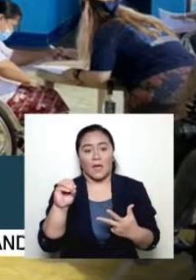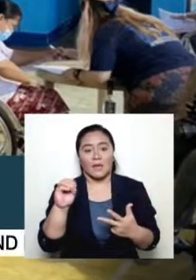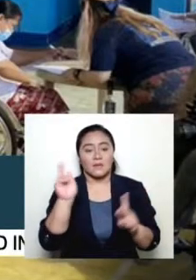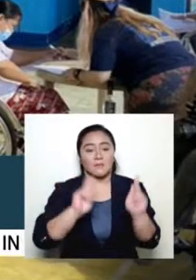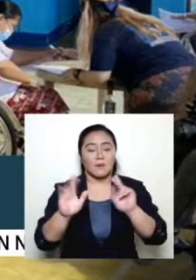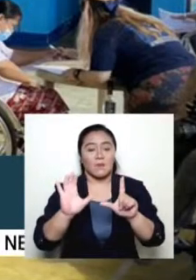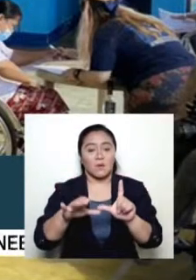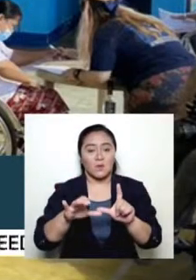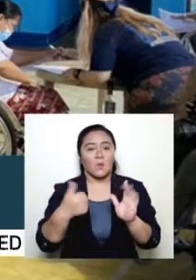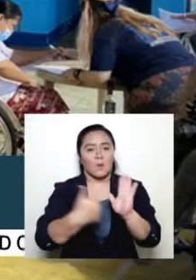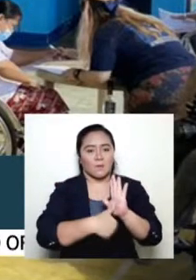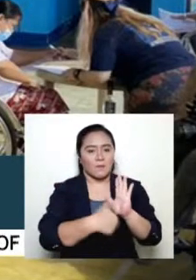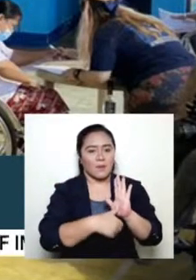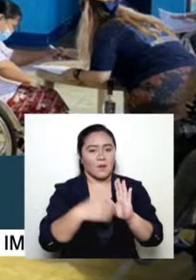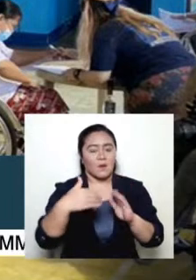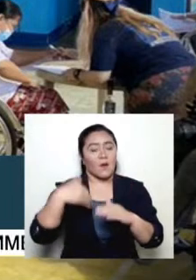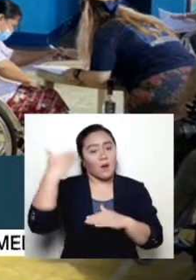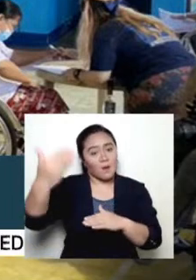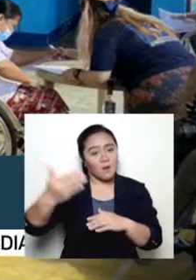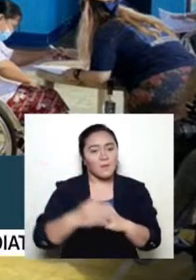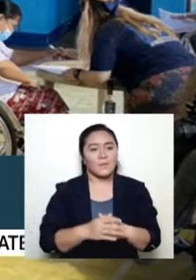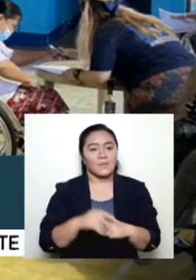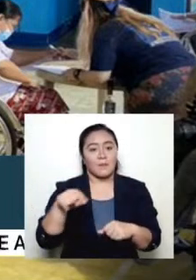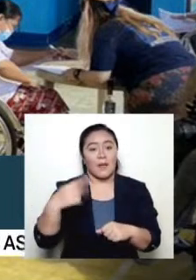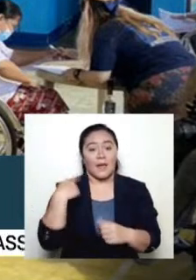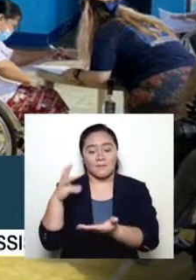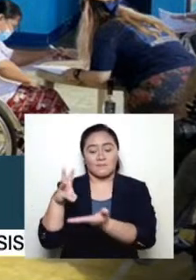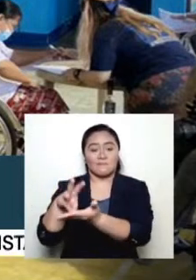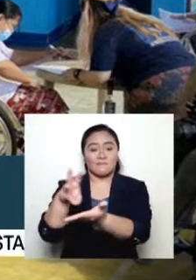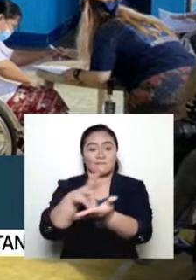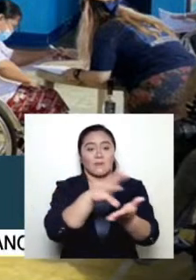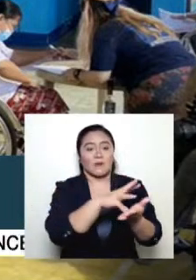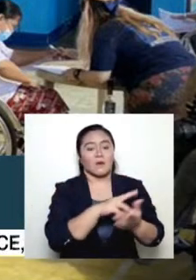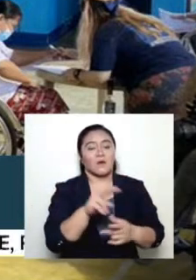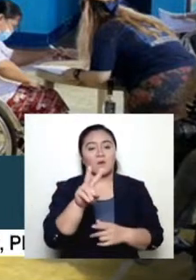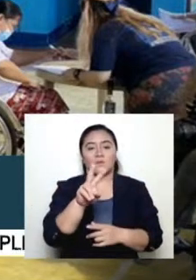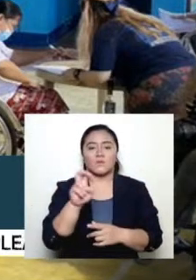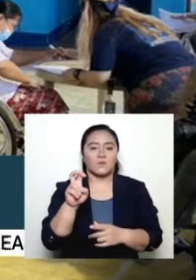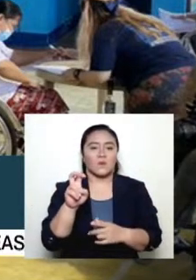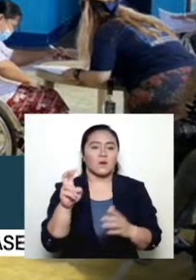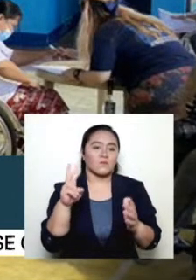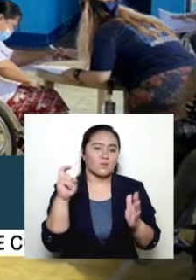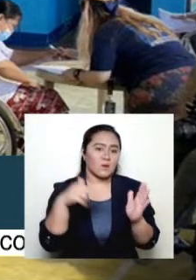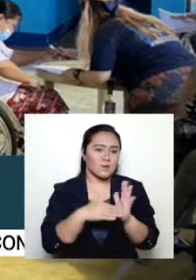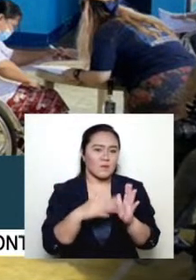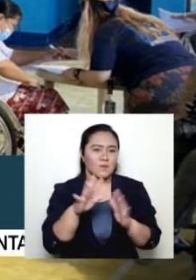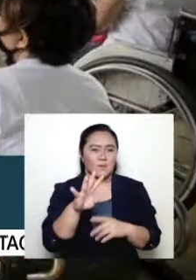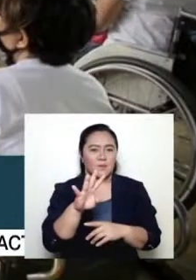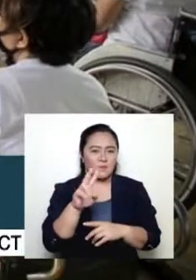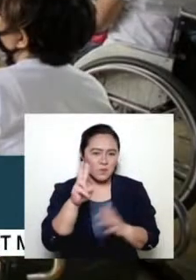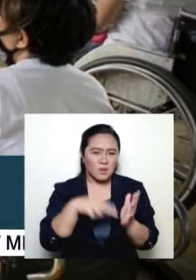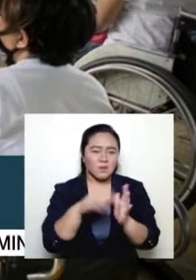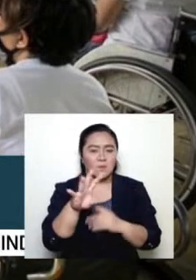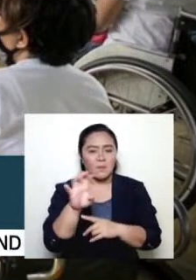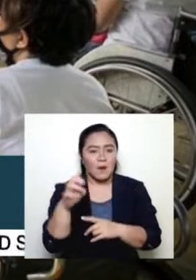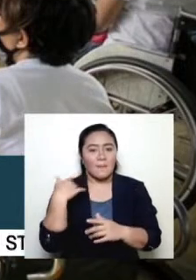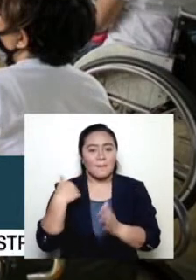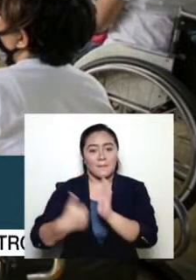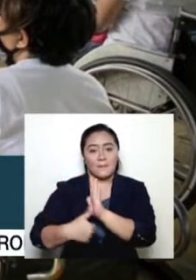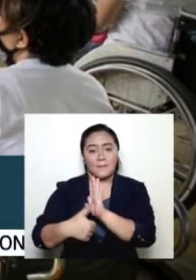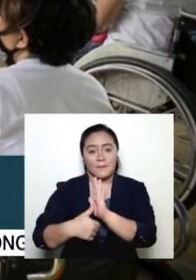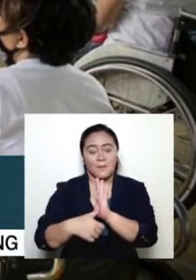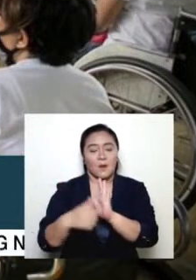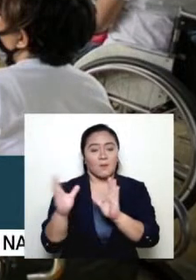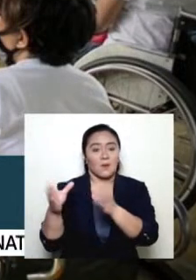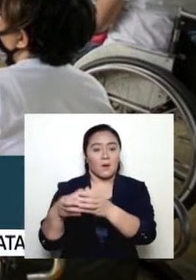day. Aside from these sites, 2,100 voting centers will also have emergency accessible polling places.